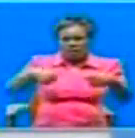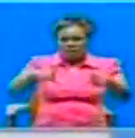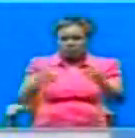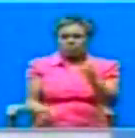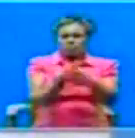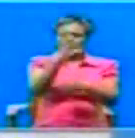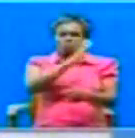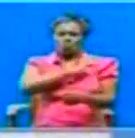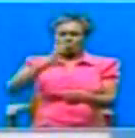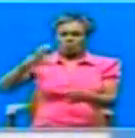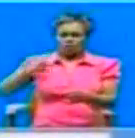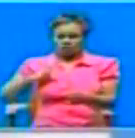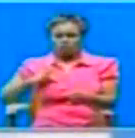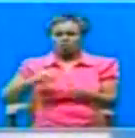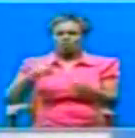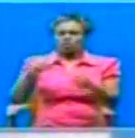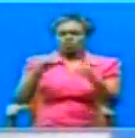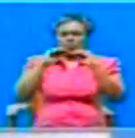new committees to fight